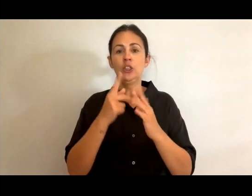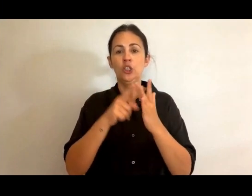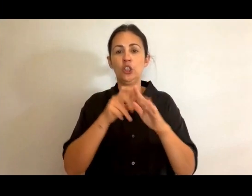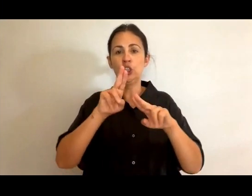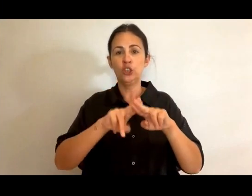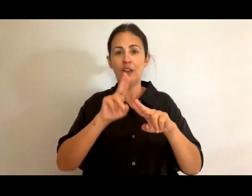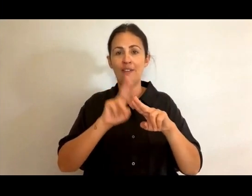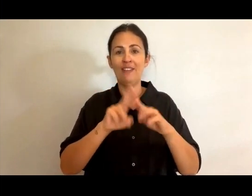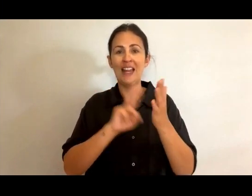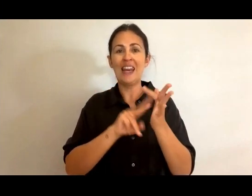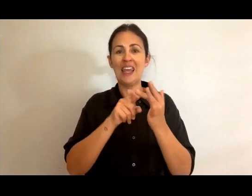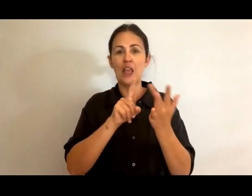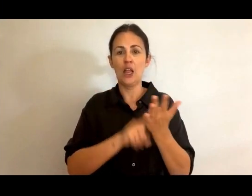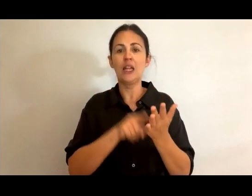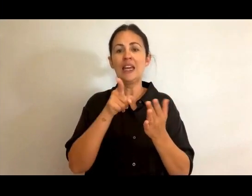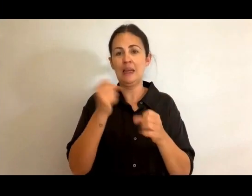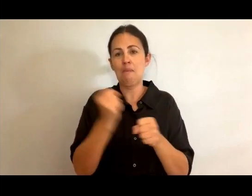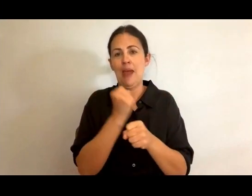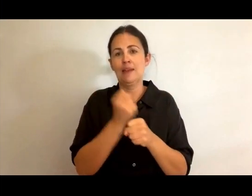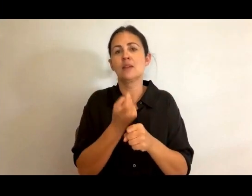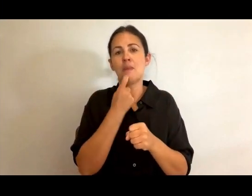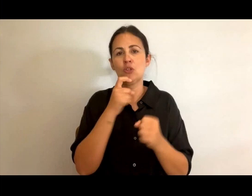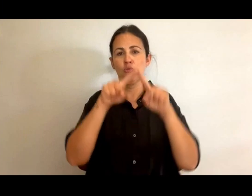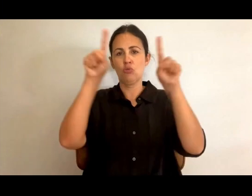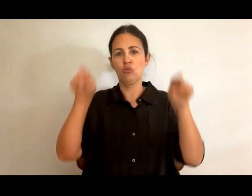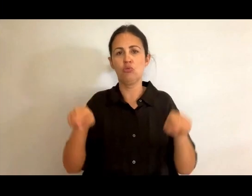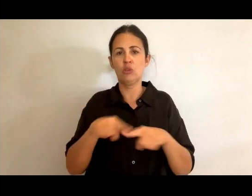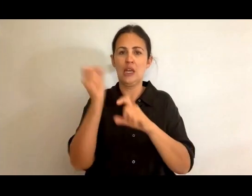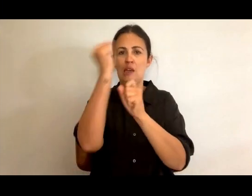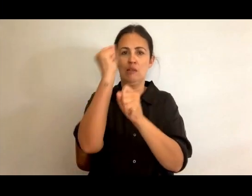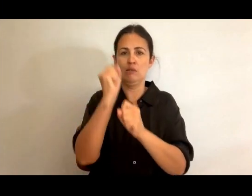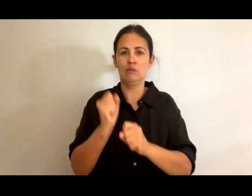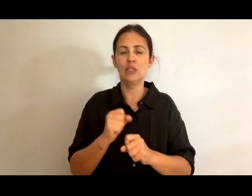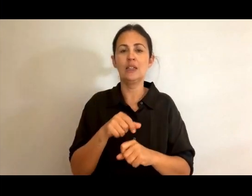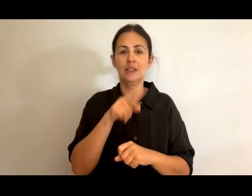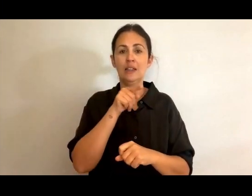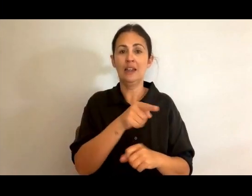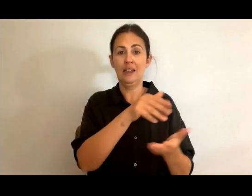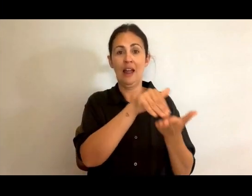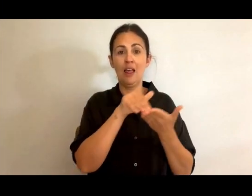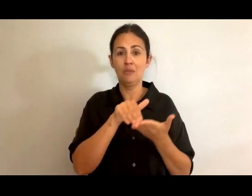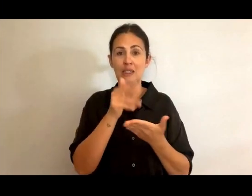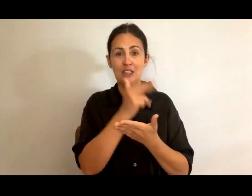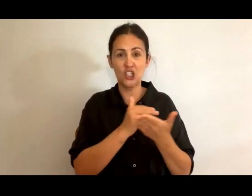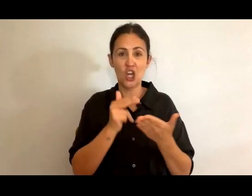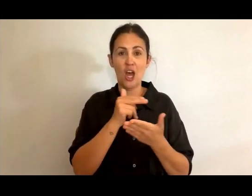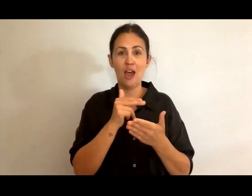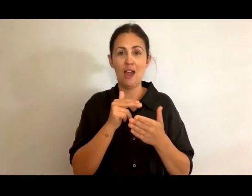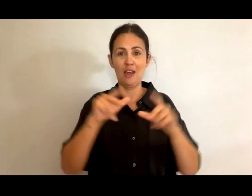artwork. He actually negotiated a lot of the problem solvings that we came across, such as trip hazard with the